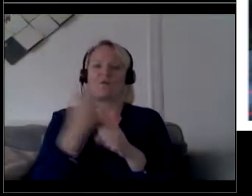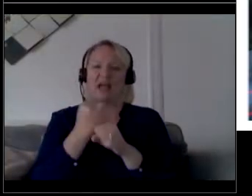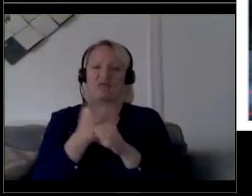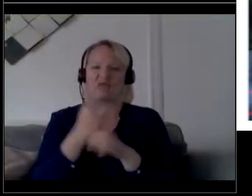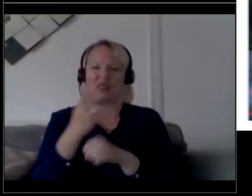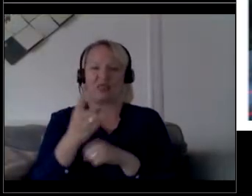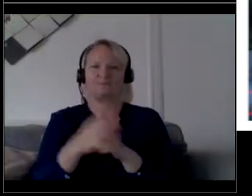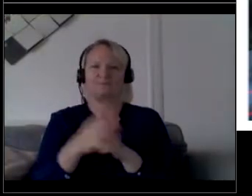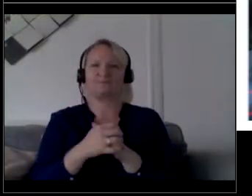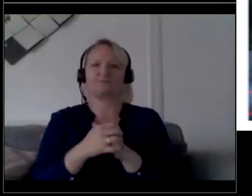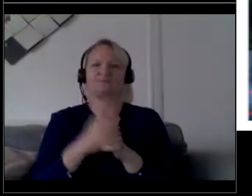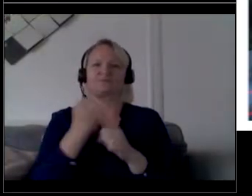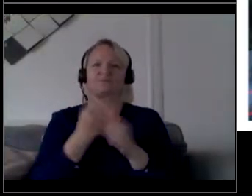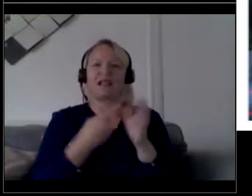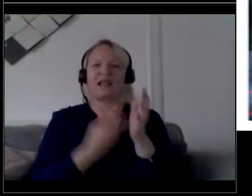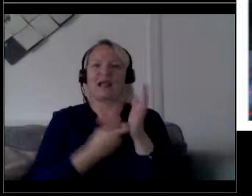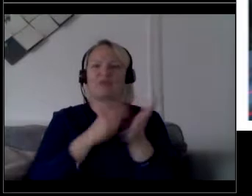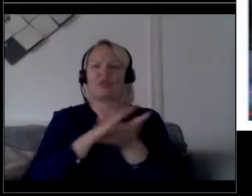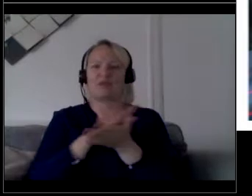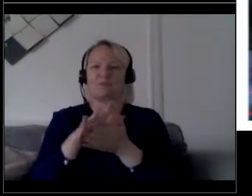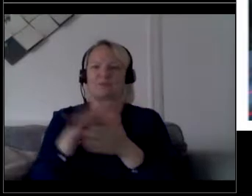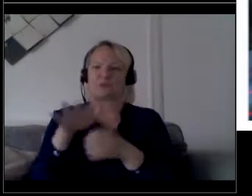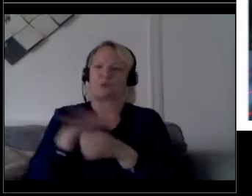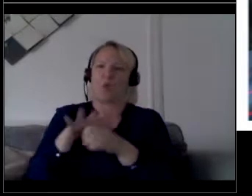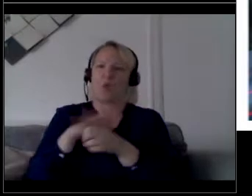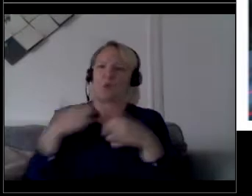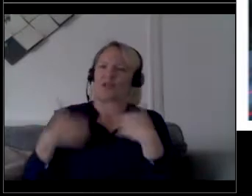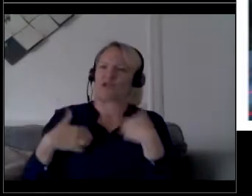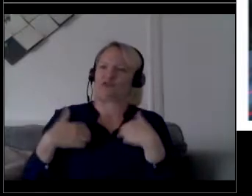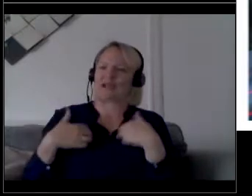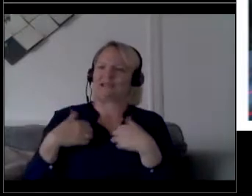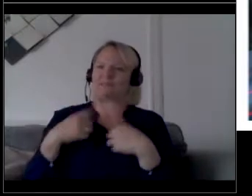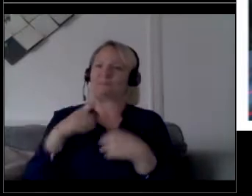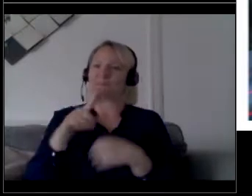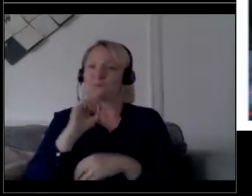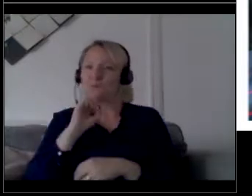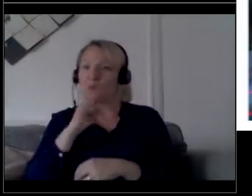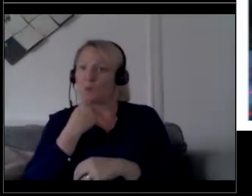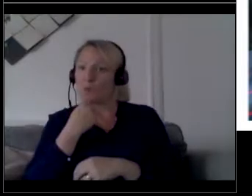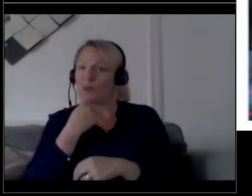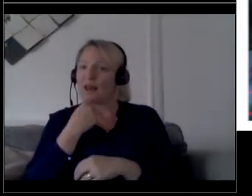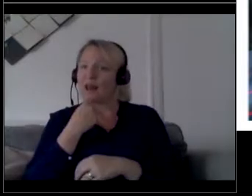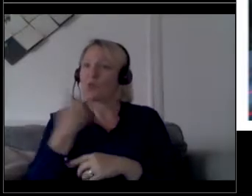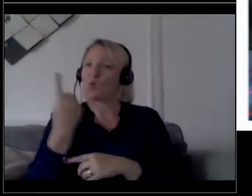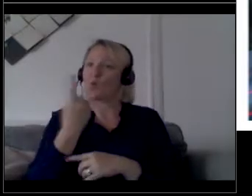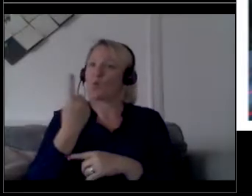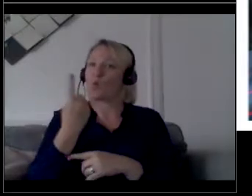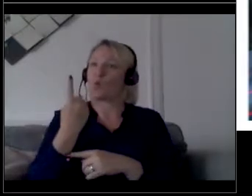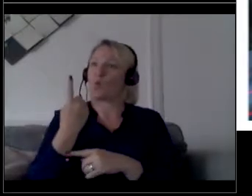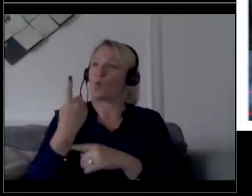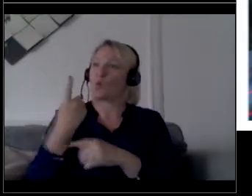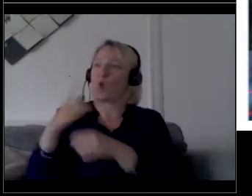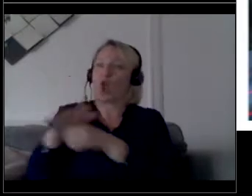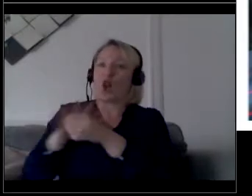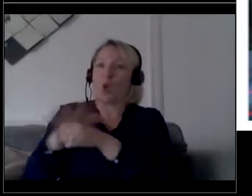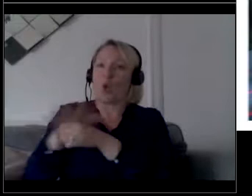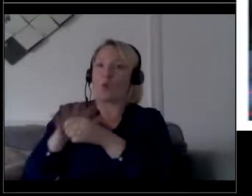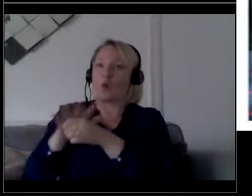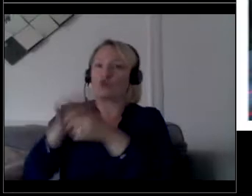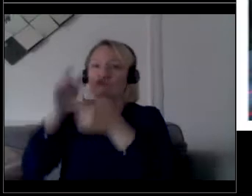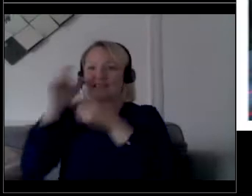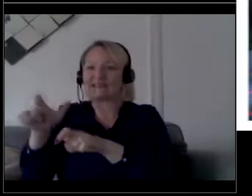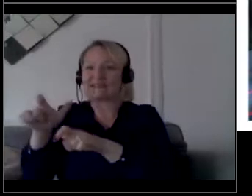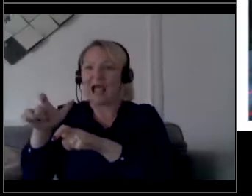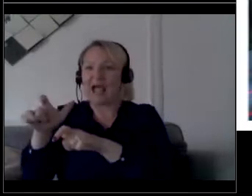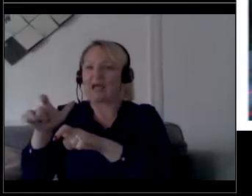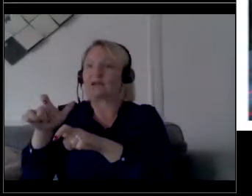is a subject that interests people locally, asking, will those with a local resident discount account for the existing crossing